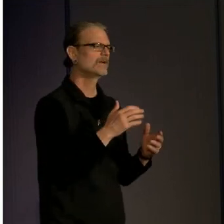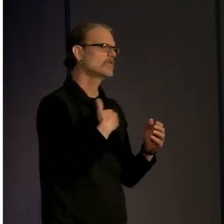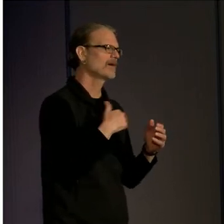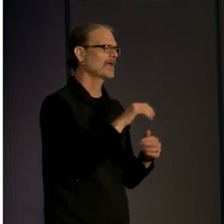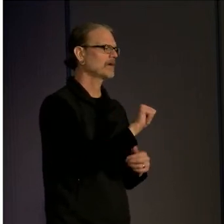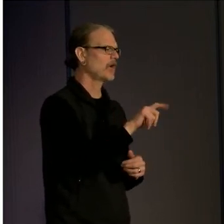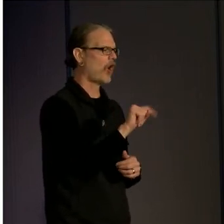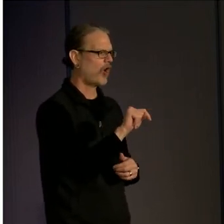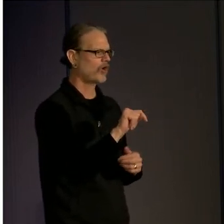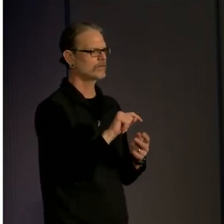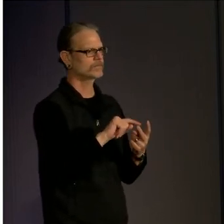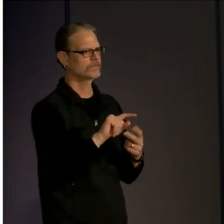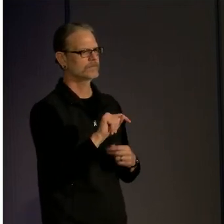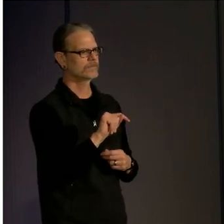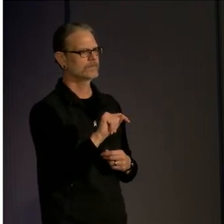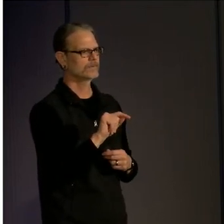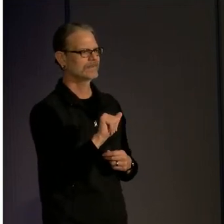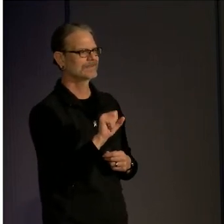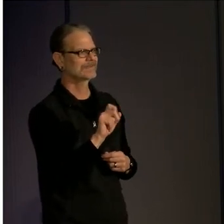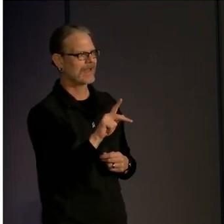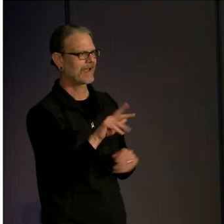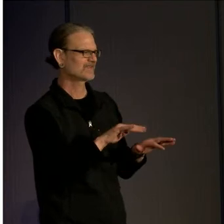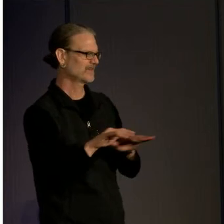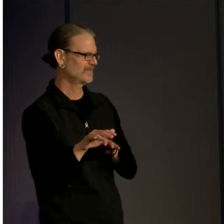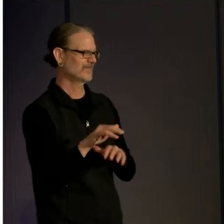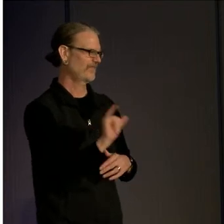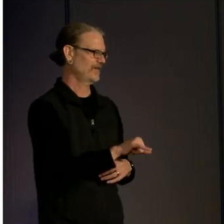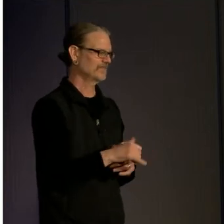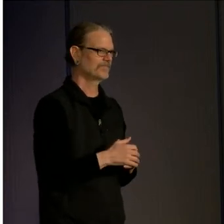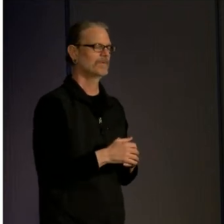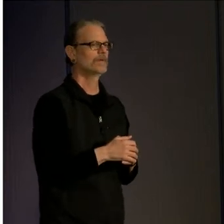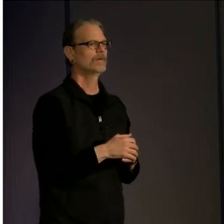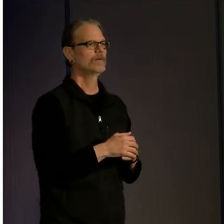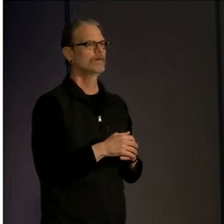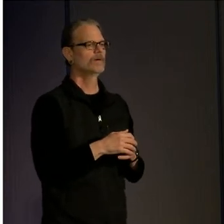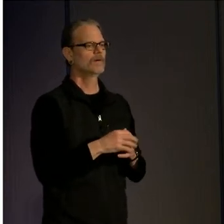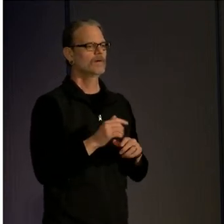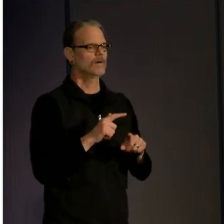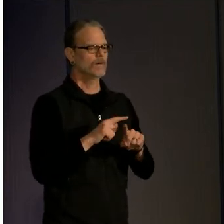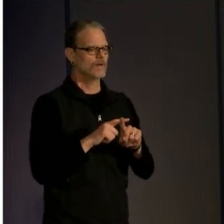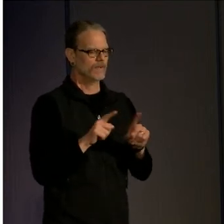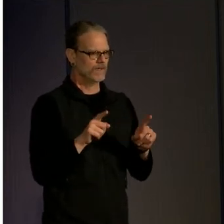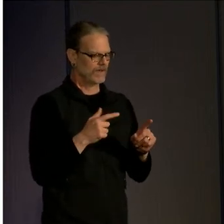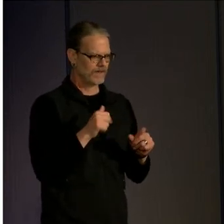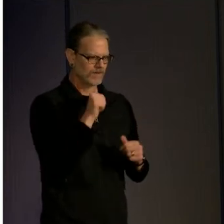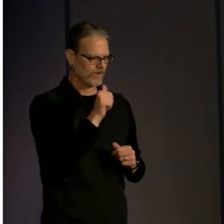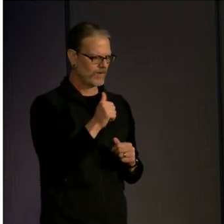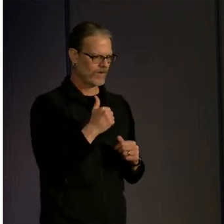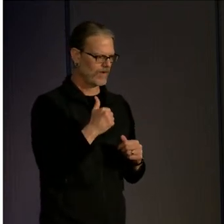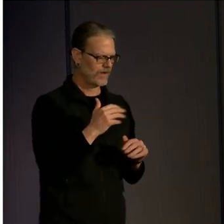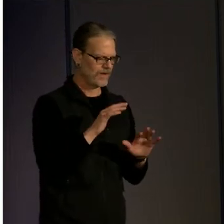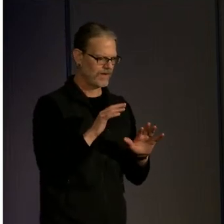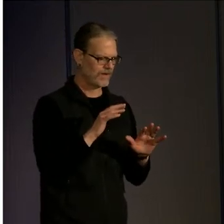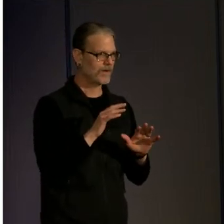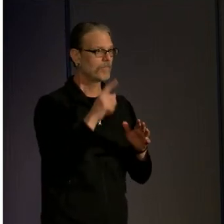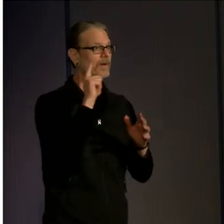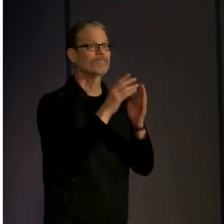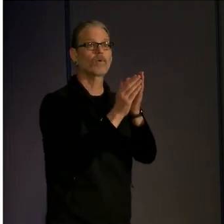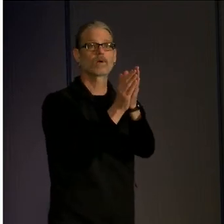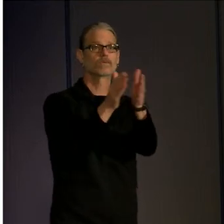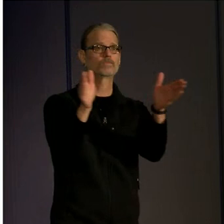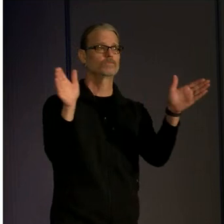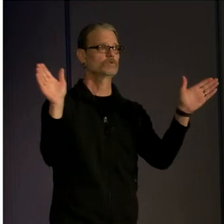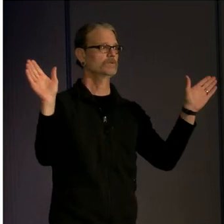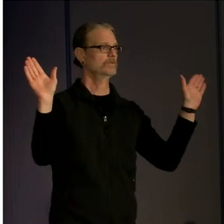and such. But I did not have a reference, really, for the broad spectrum